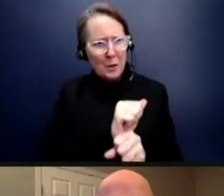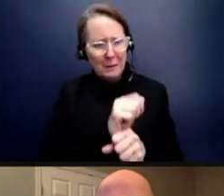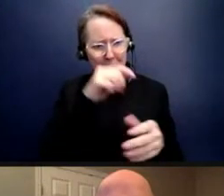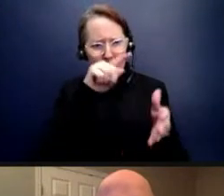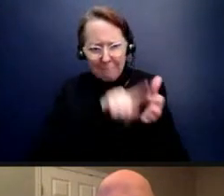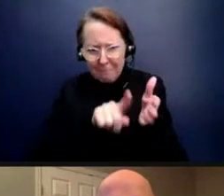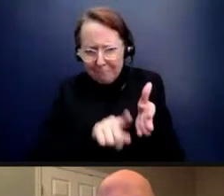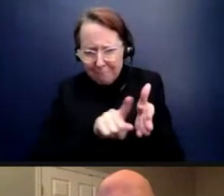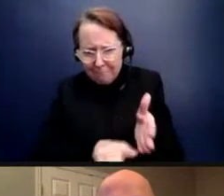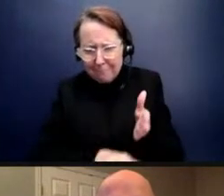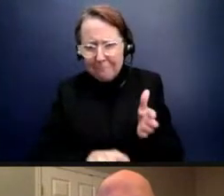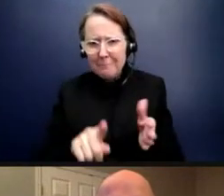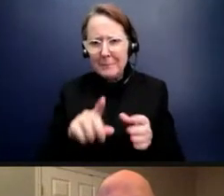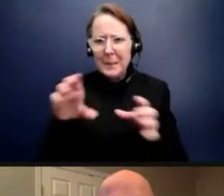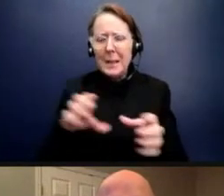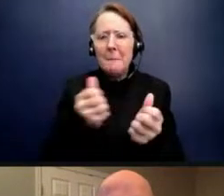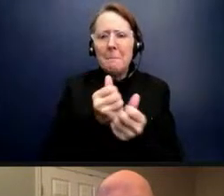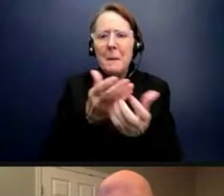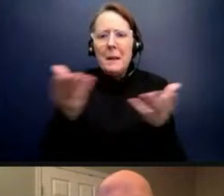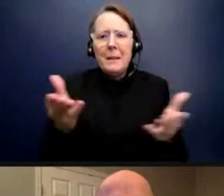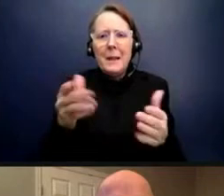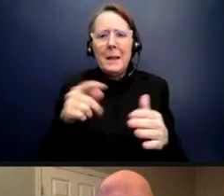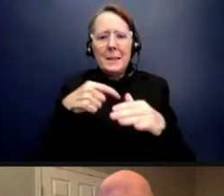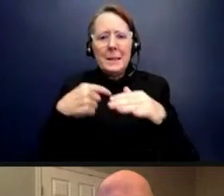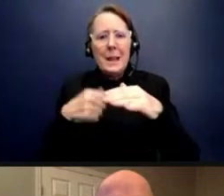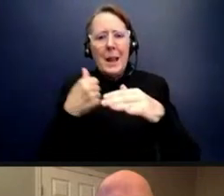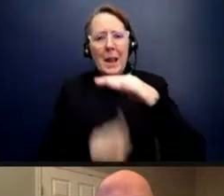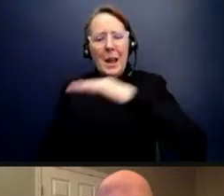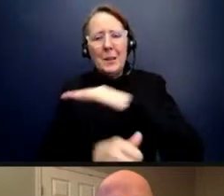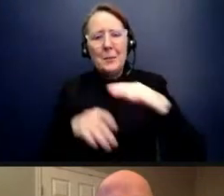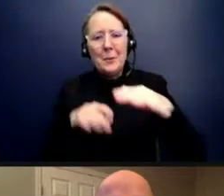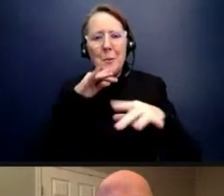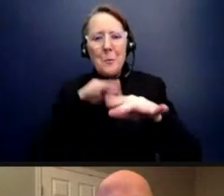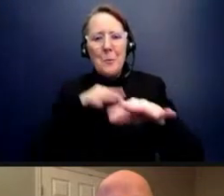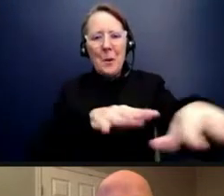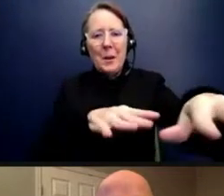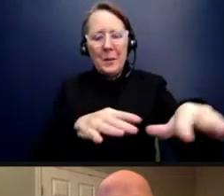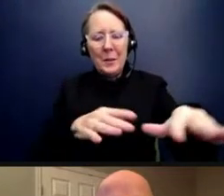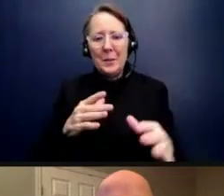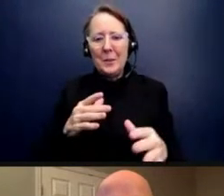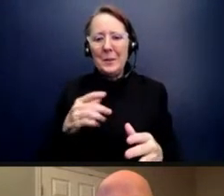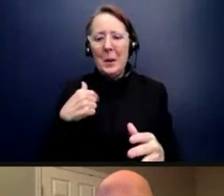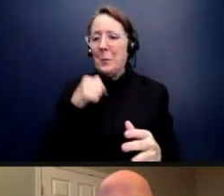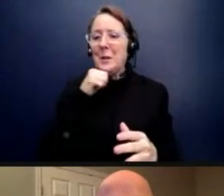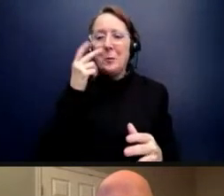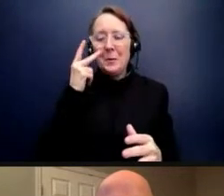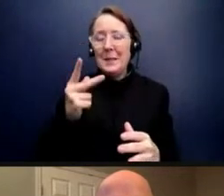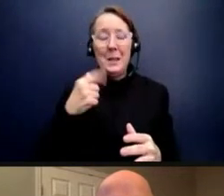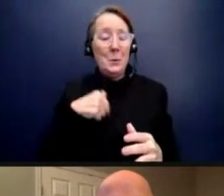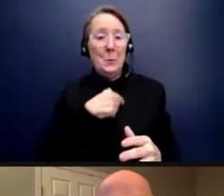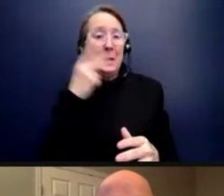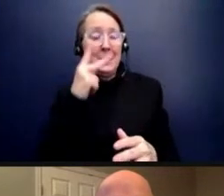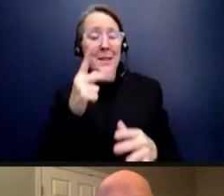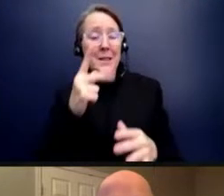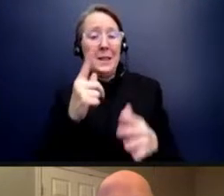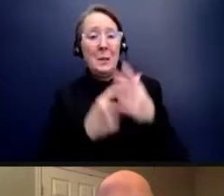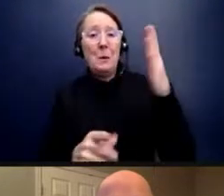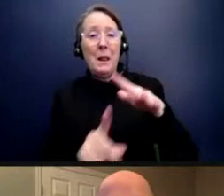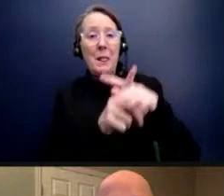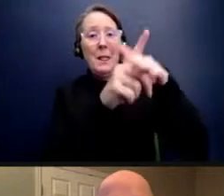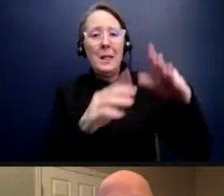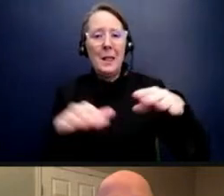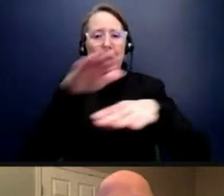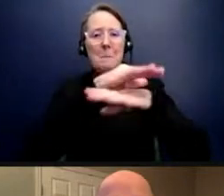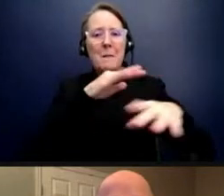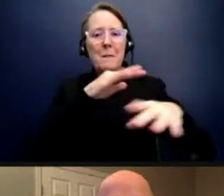things beneath the water that we don't see. We only see what comes up above the water. So that's why I think Councillor Hoy's, I know